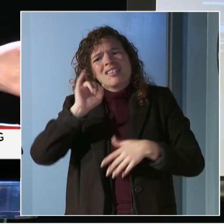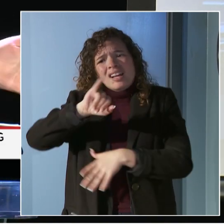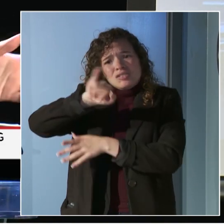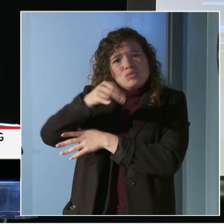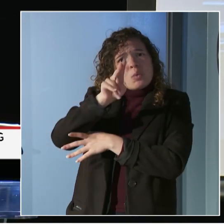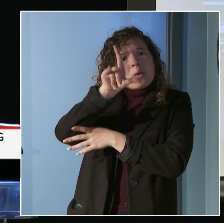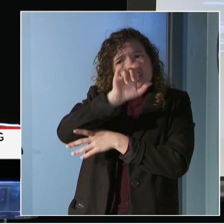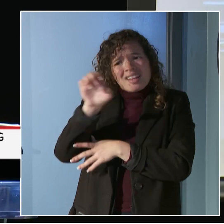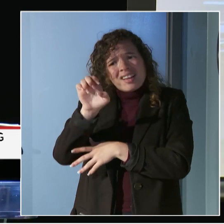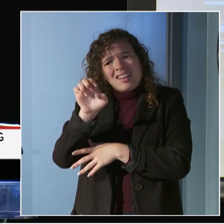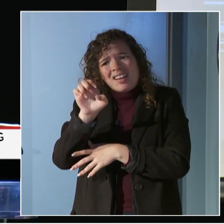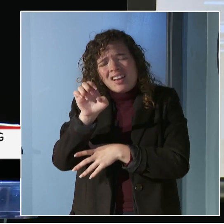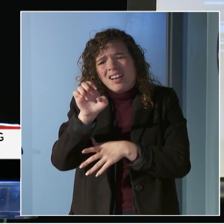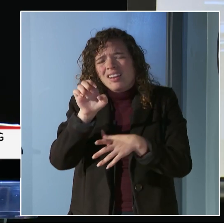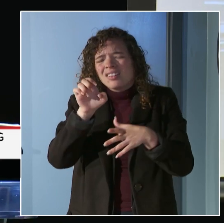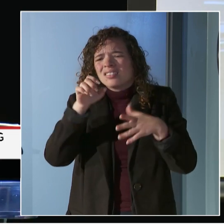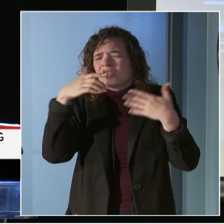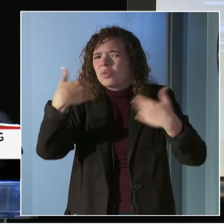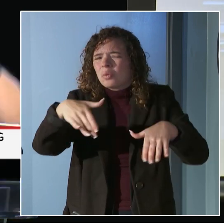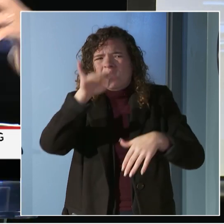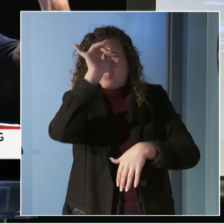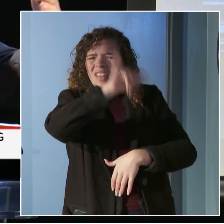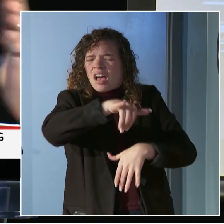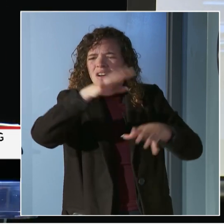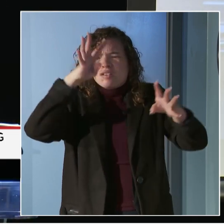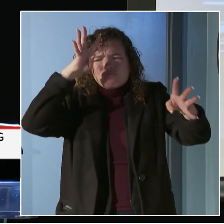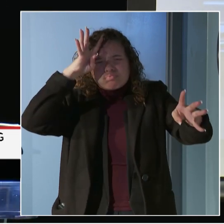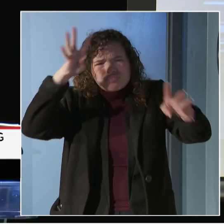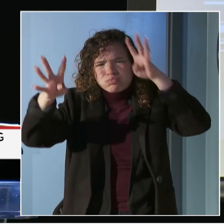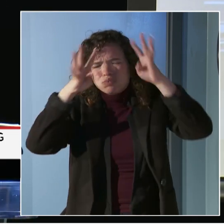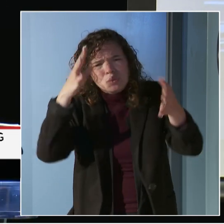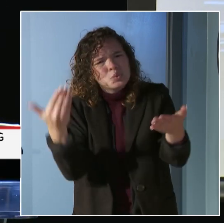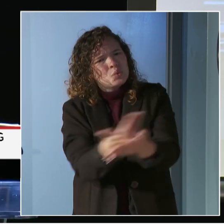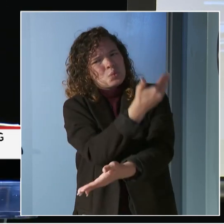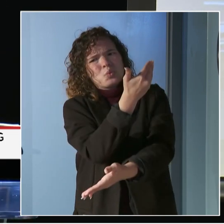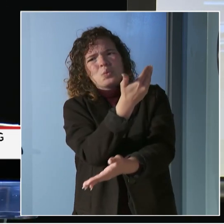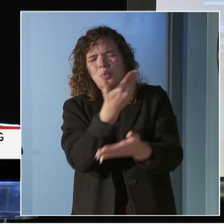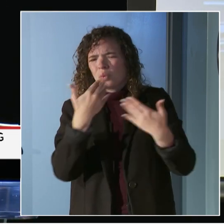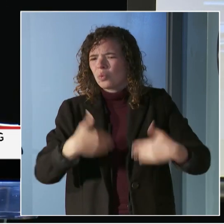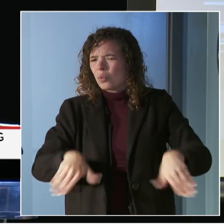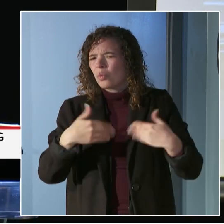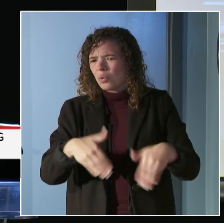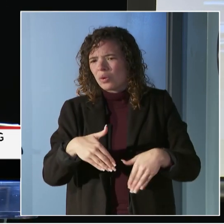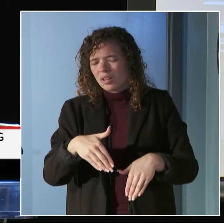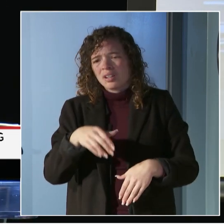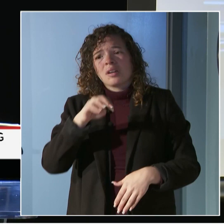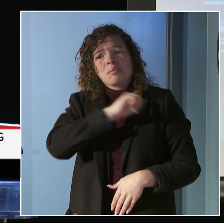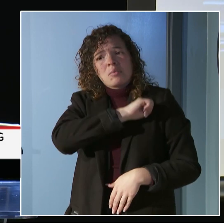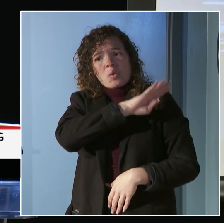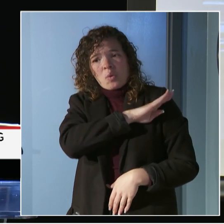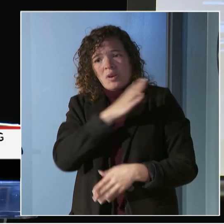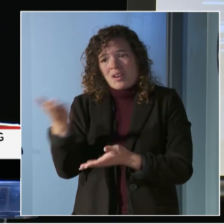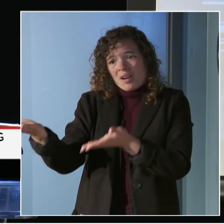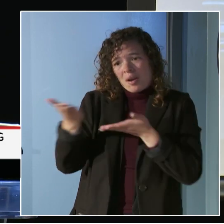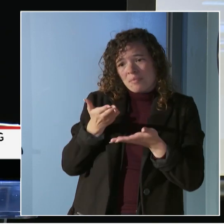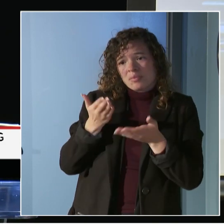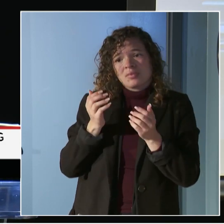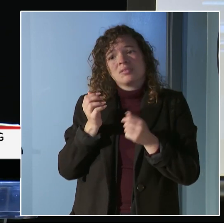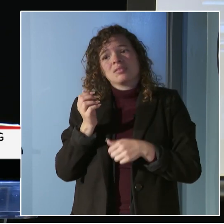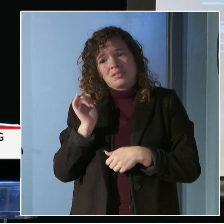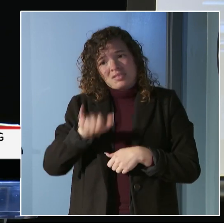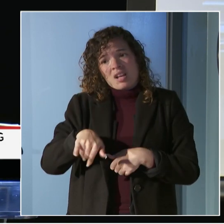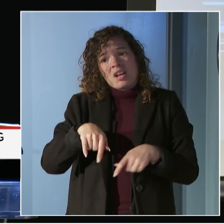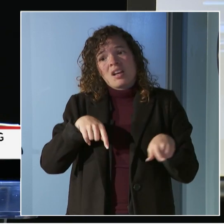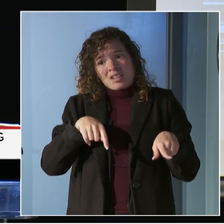so creative. But Mayor, you brought almost your entire cabinet today because they've almost all been involved in getting this project